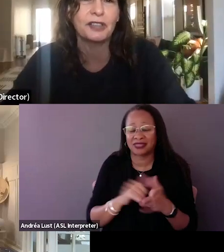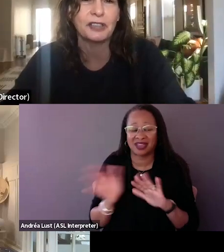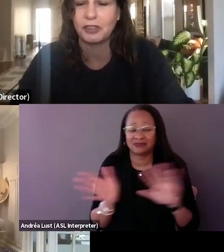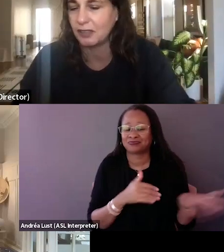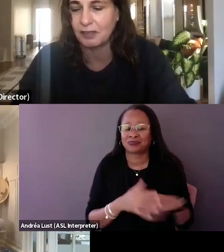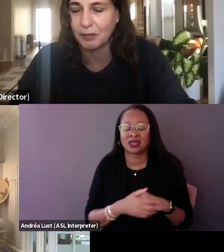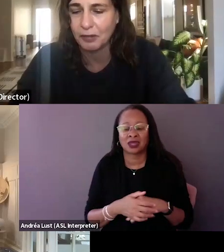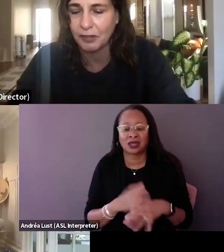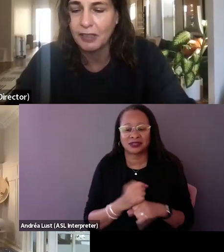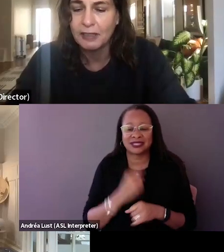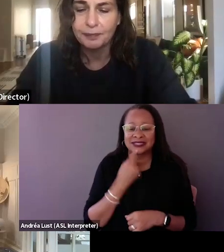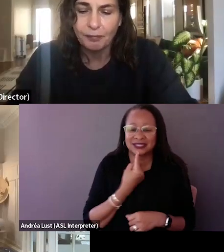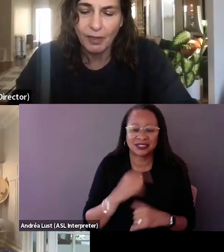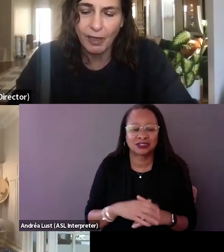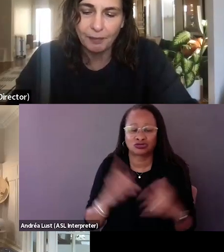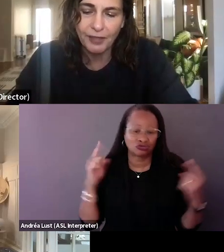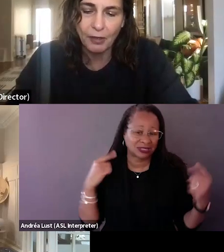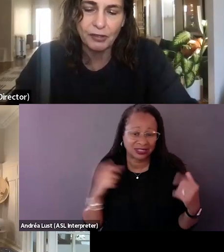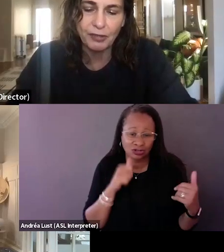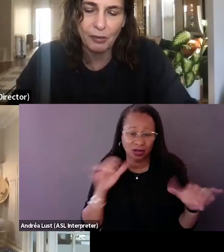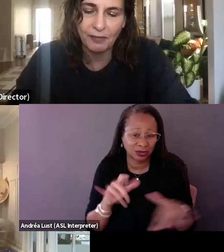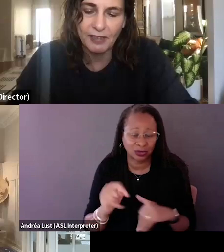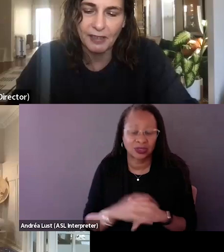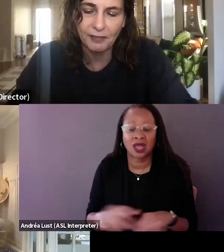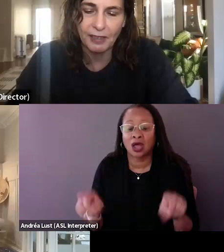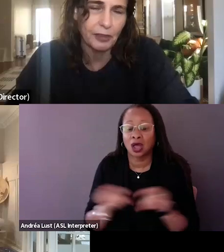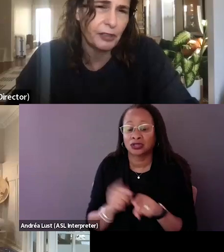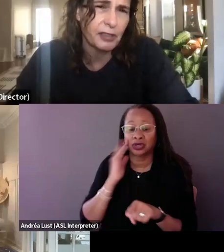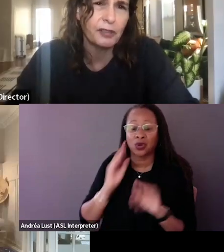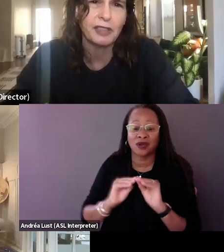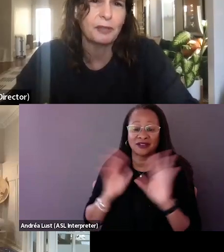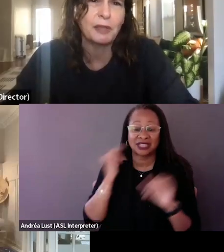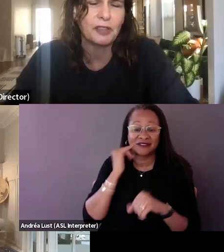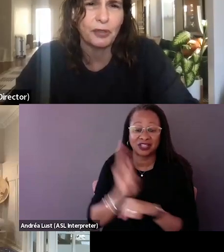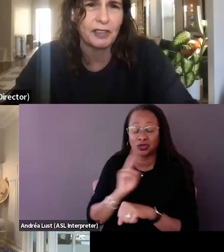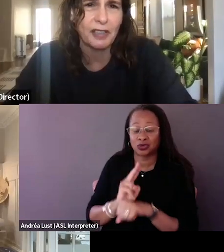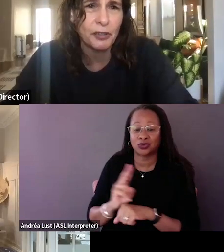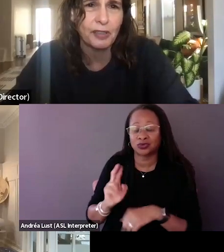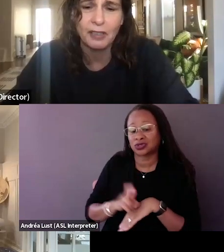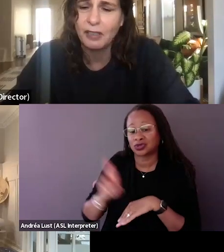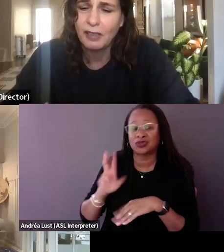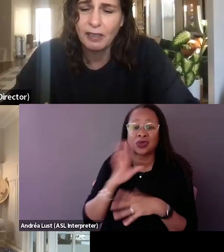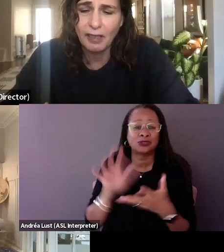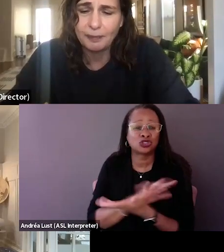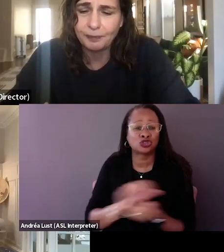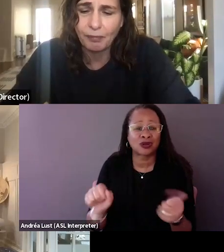taking it seriously, were just absurd. They also know, obviously, that if they ever use the nukes, they would be destroyed as a